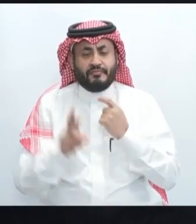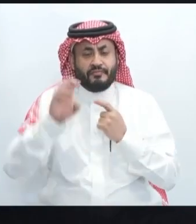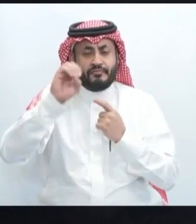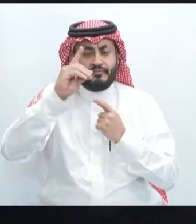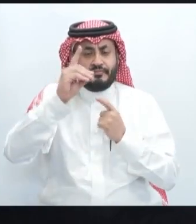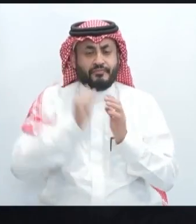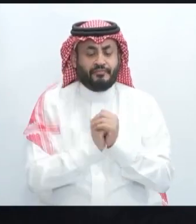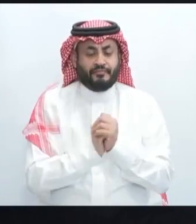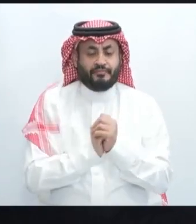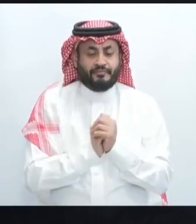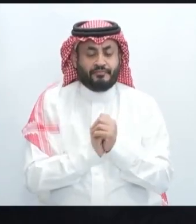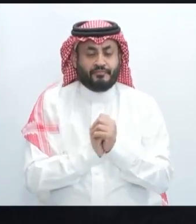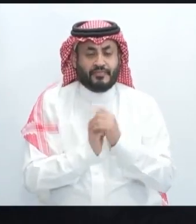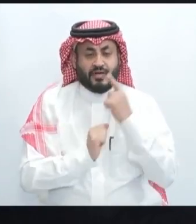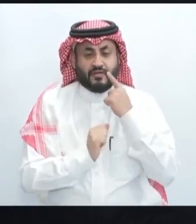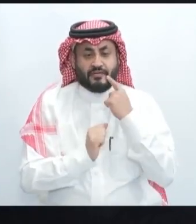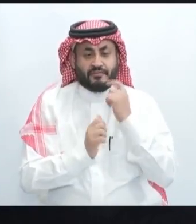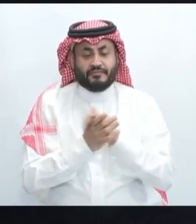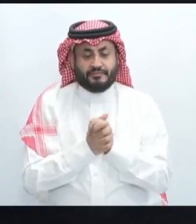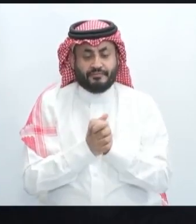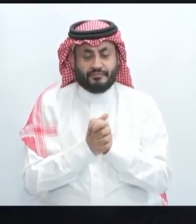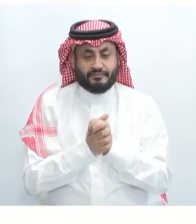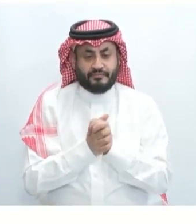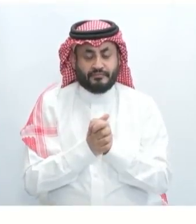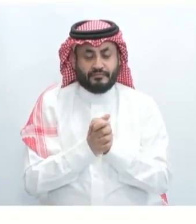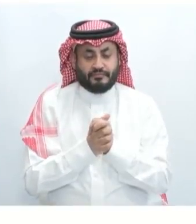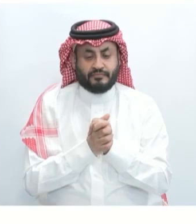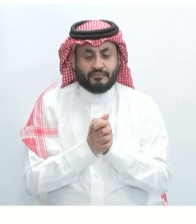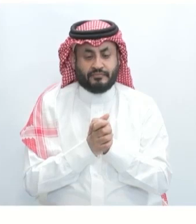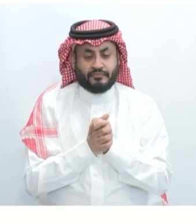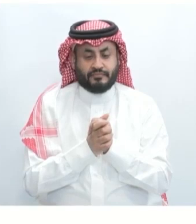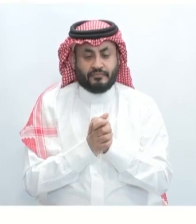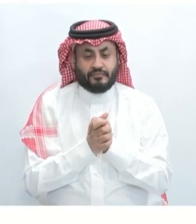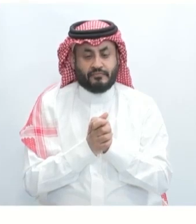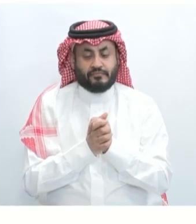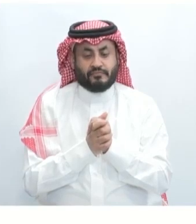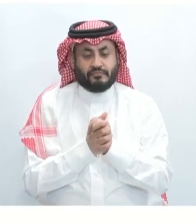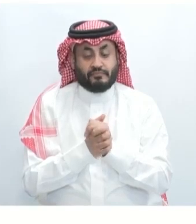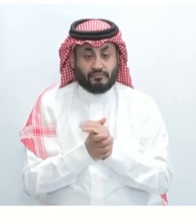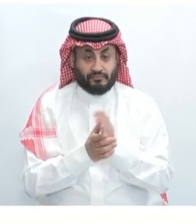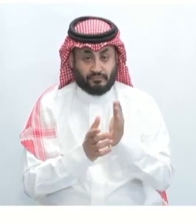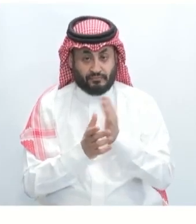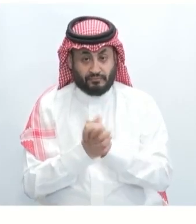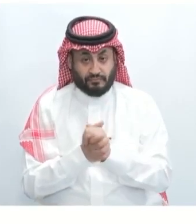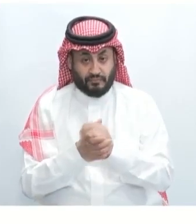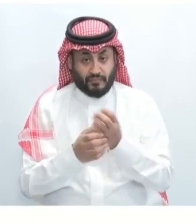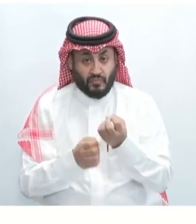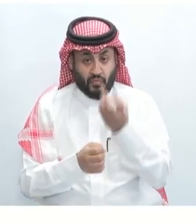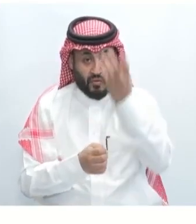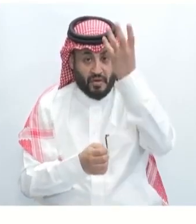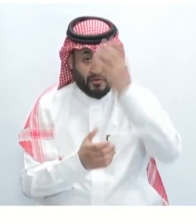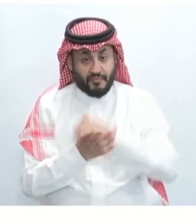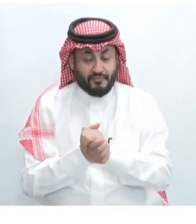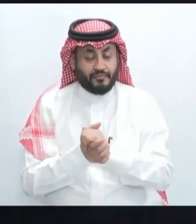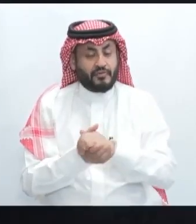what? Red. Red, perfect. So, we have red pencil here. Okay, now we have a balloon here. Can